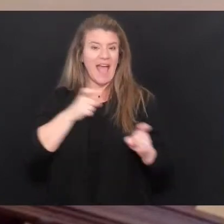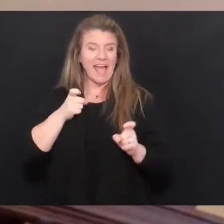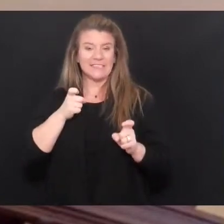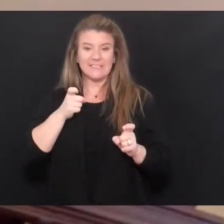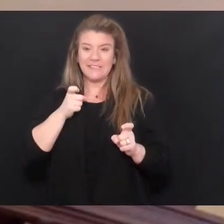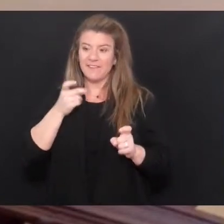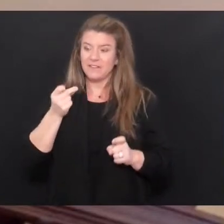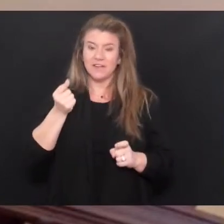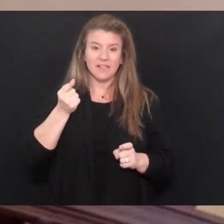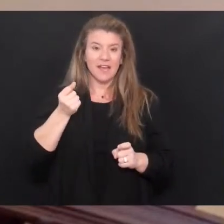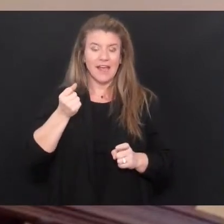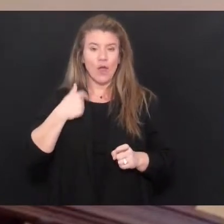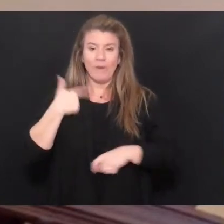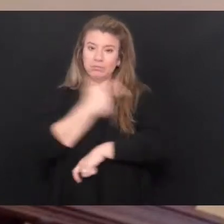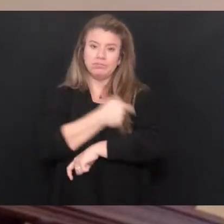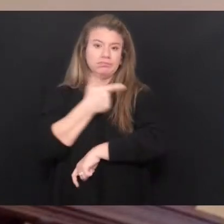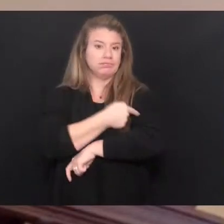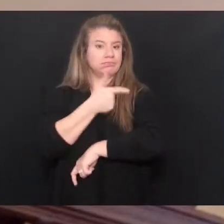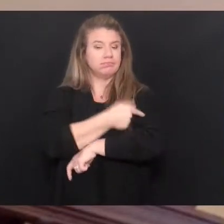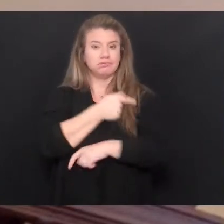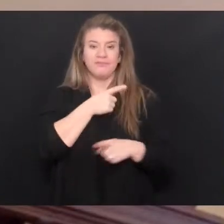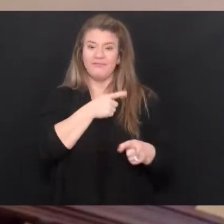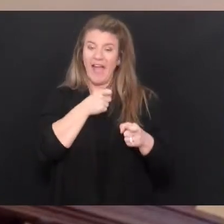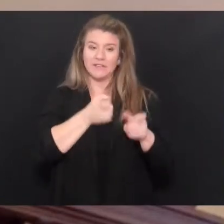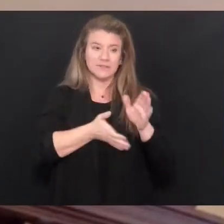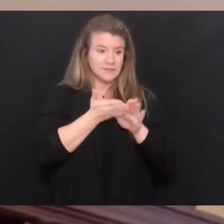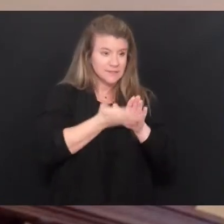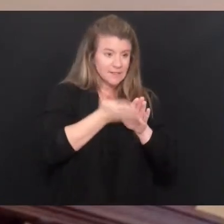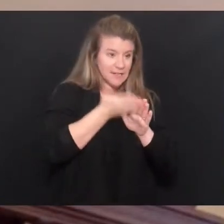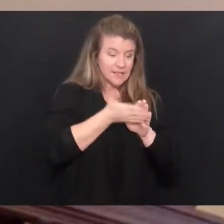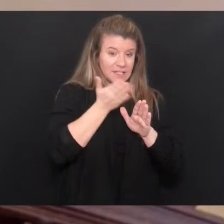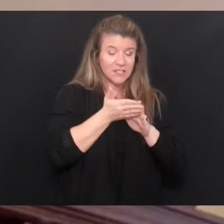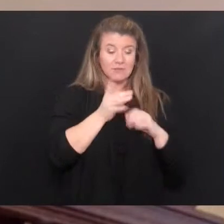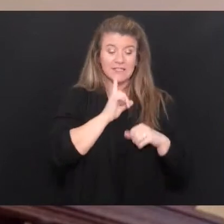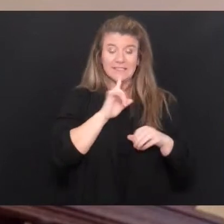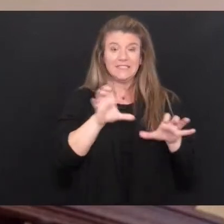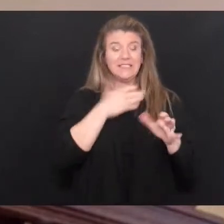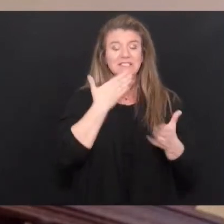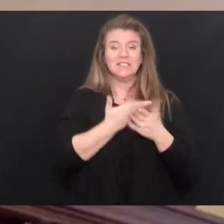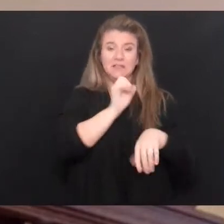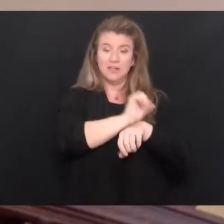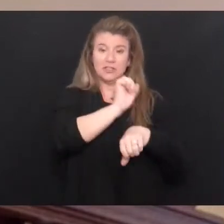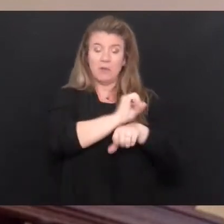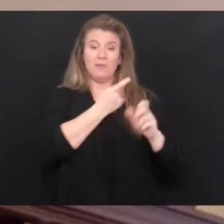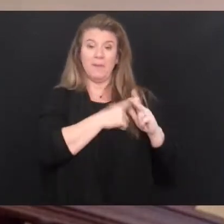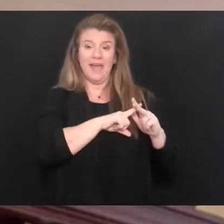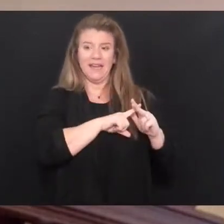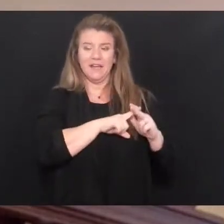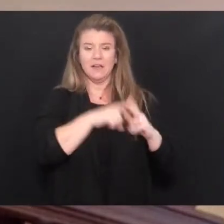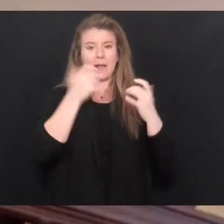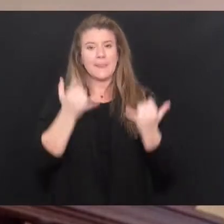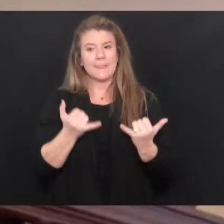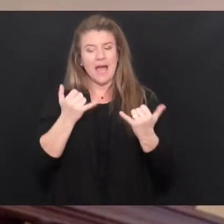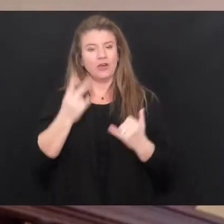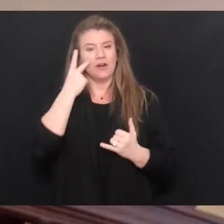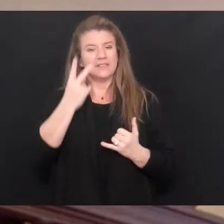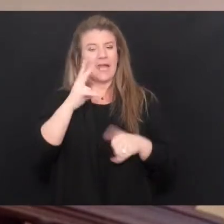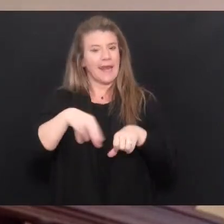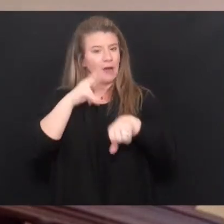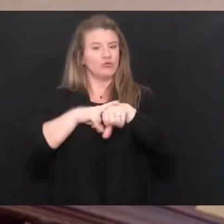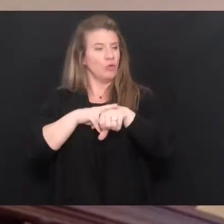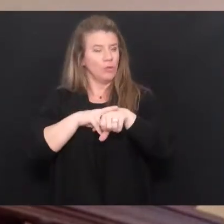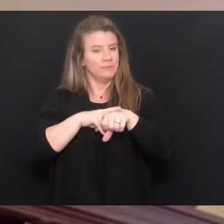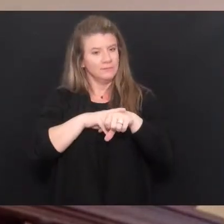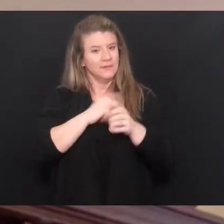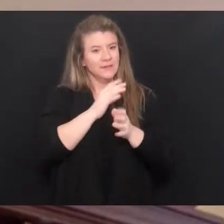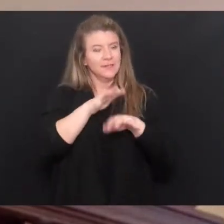and we put a lot of vaccines in arms exceptionally quick, and you're going to see a natural tail off in